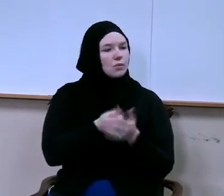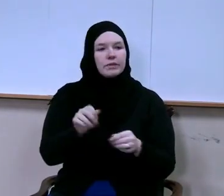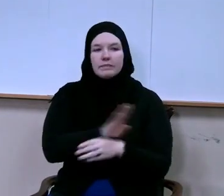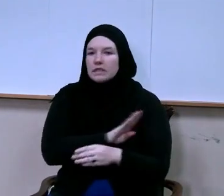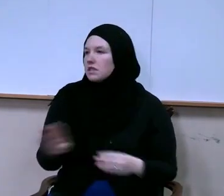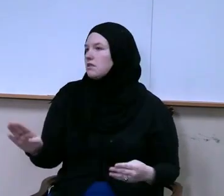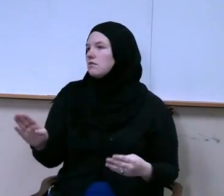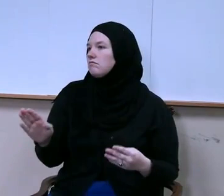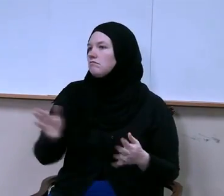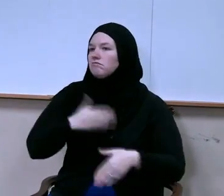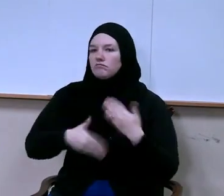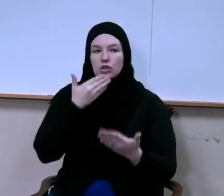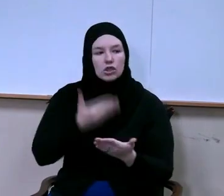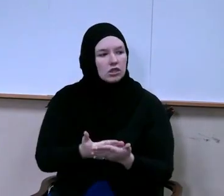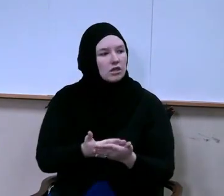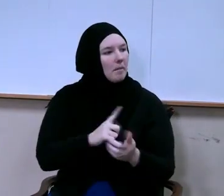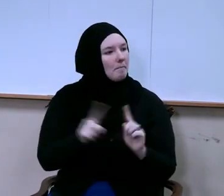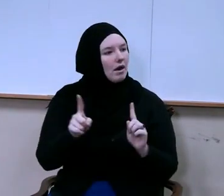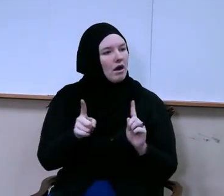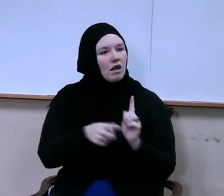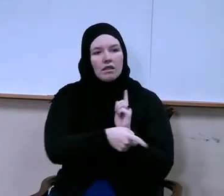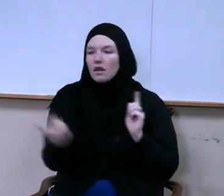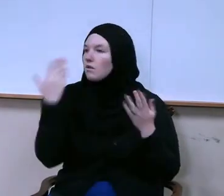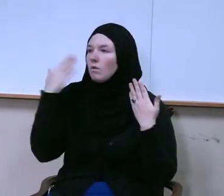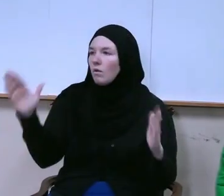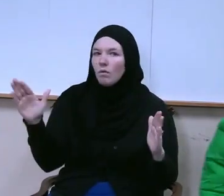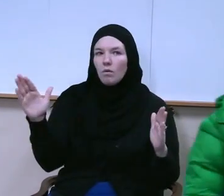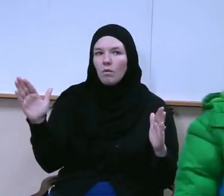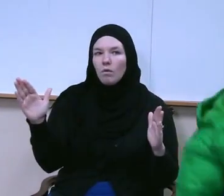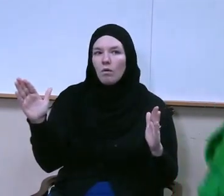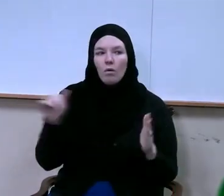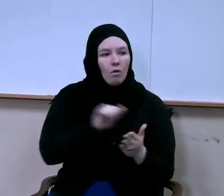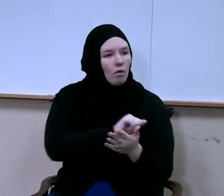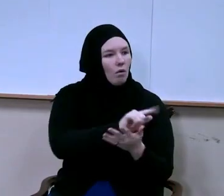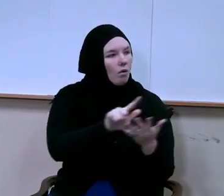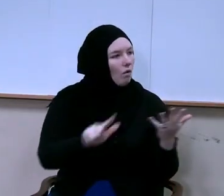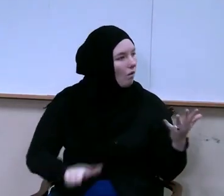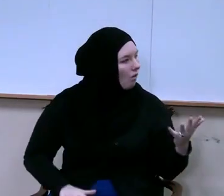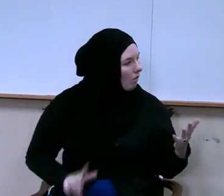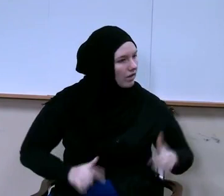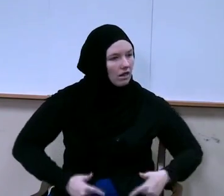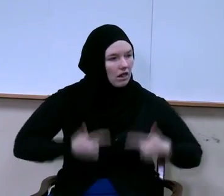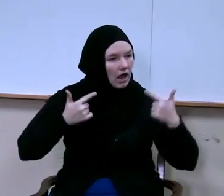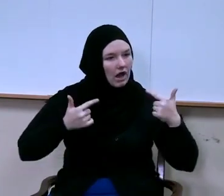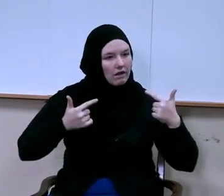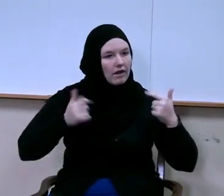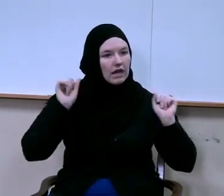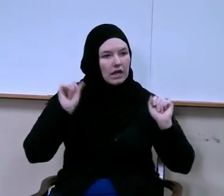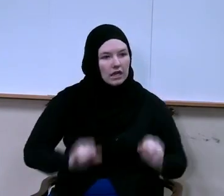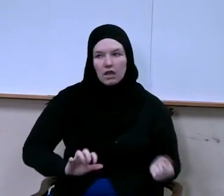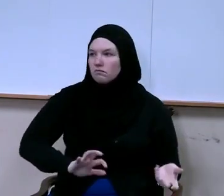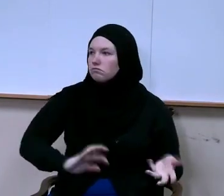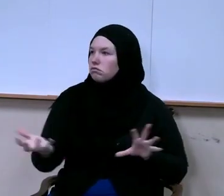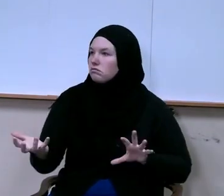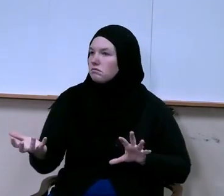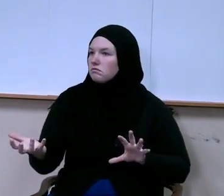are good with this, they are good with that. But they don't know that all of this can turn against them, both